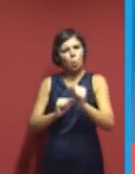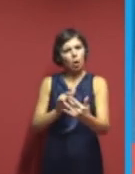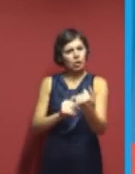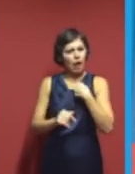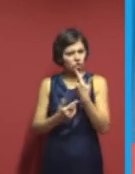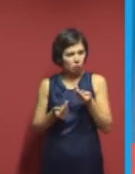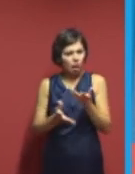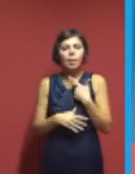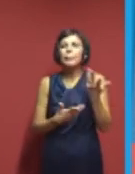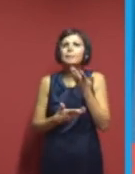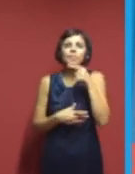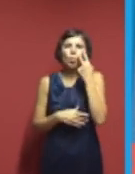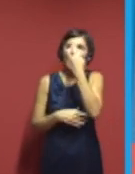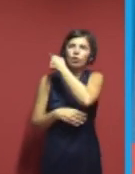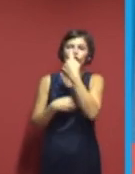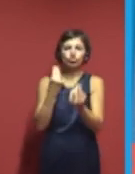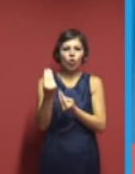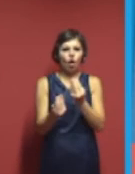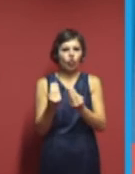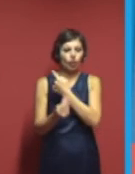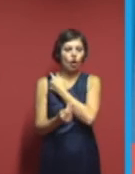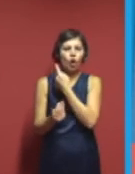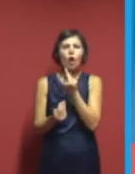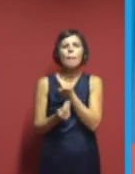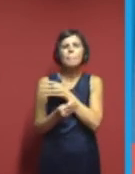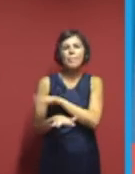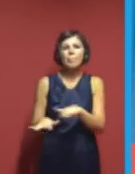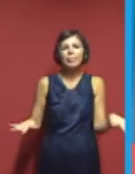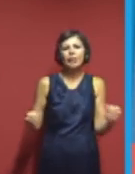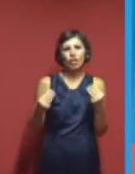other robots. And if we have time, we have a video to